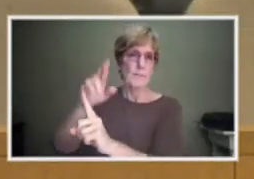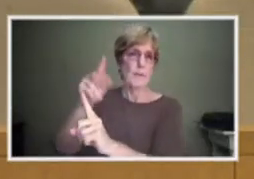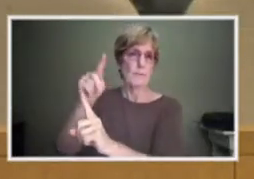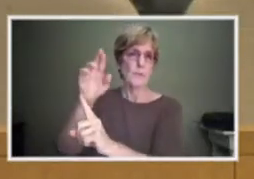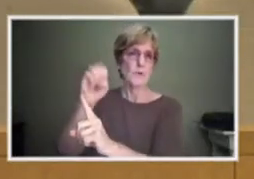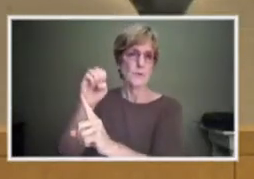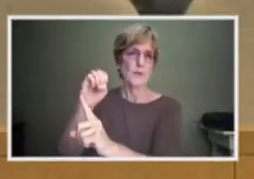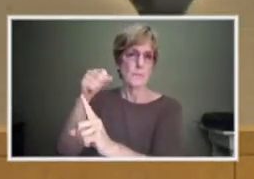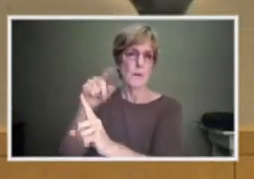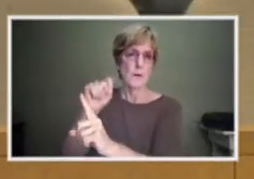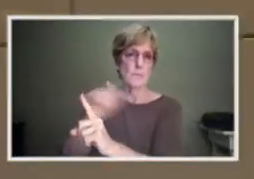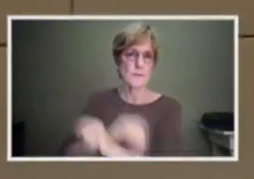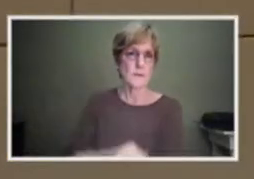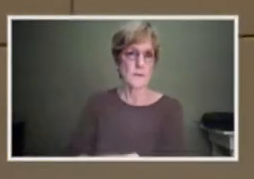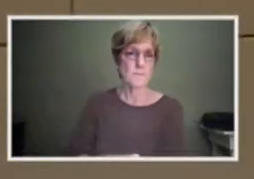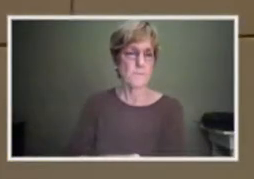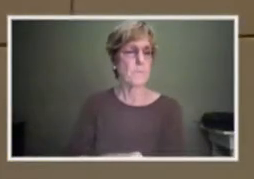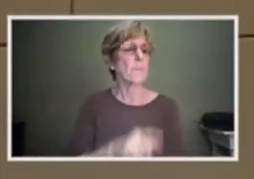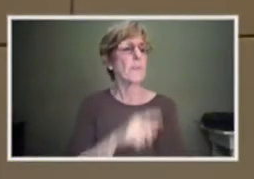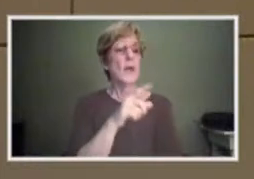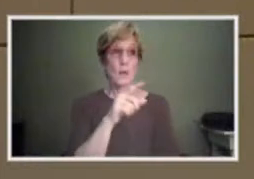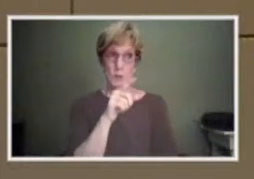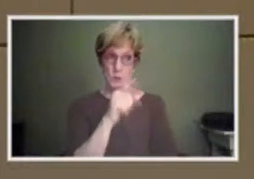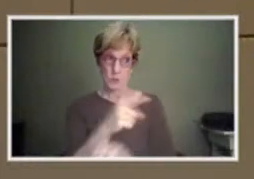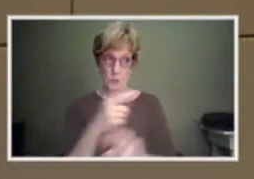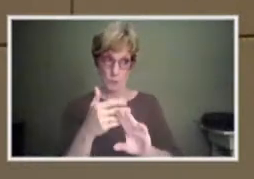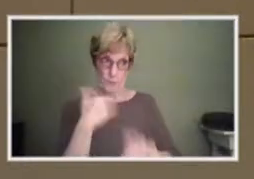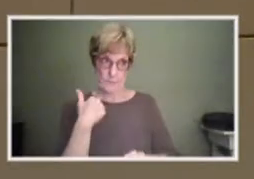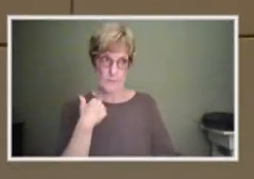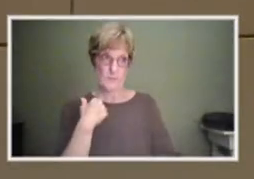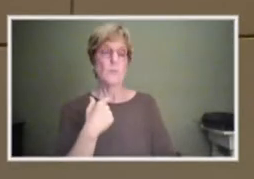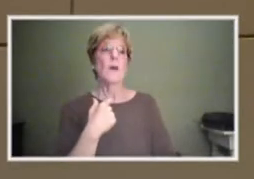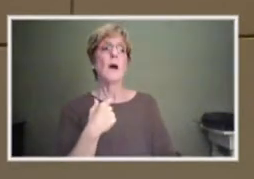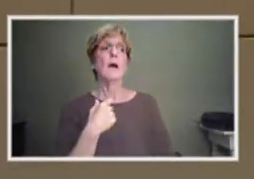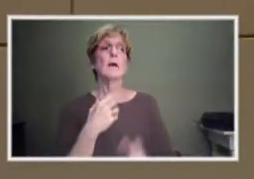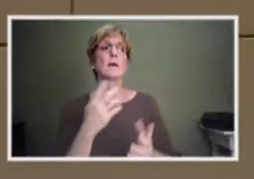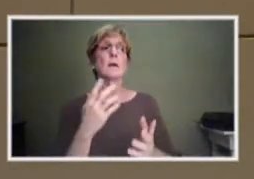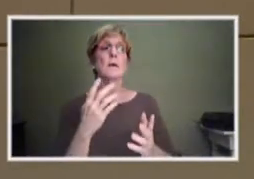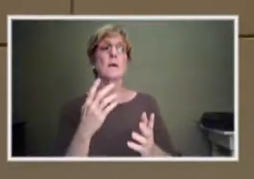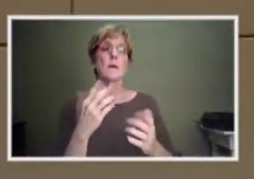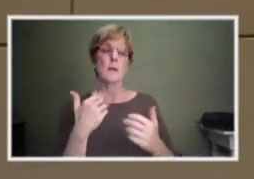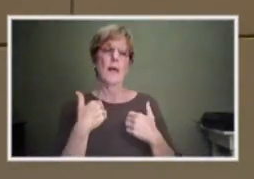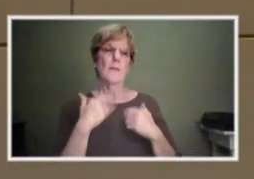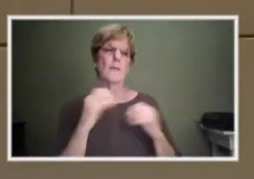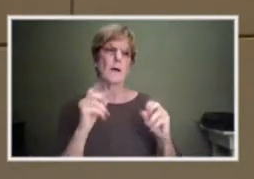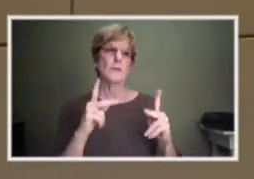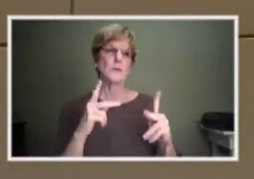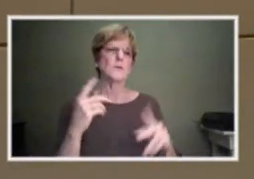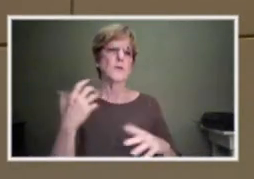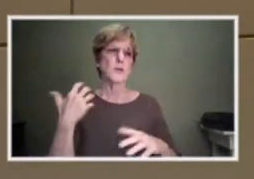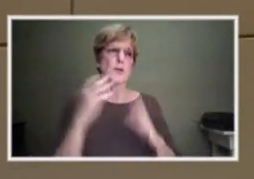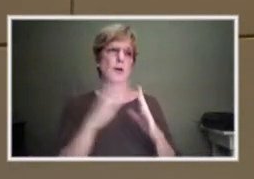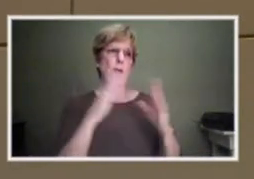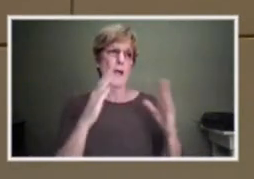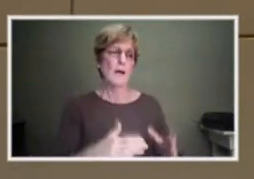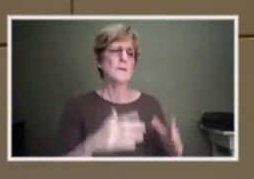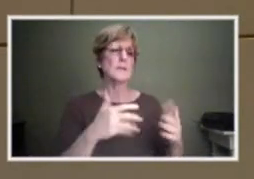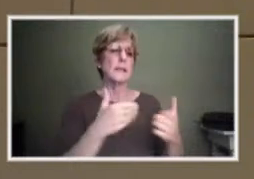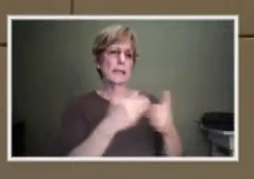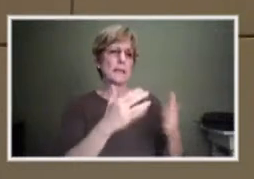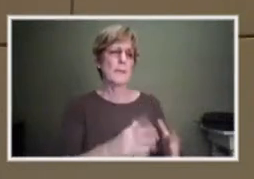So previously when I served and I had the opportunity to serve as chair of Housing and Neighborhood Development